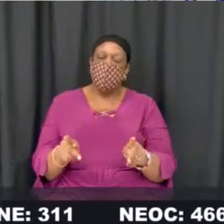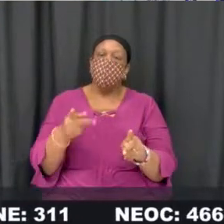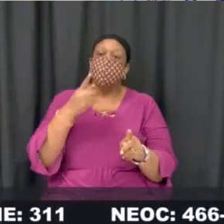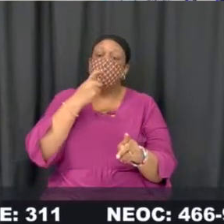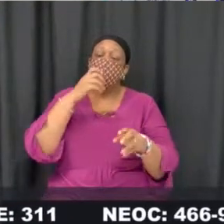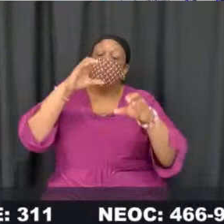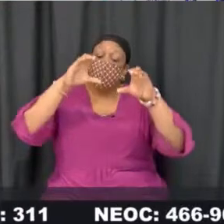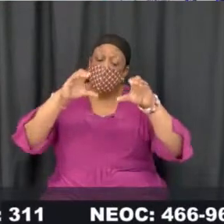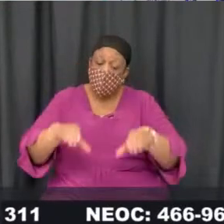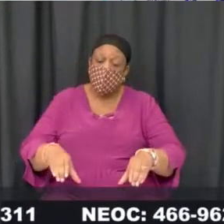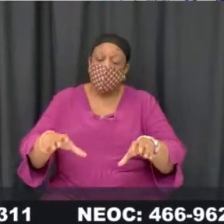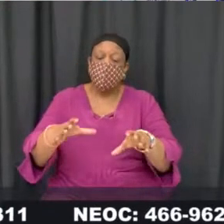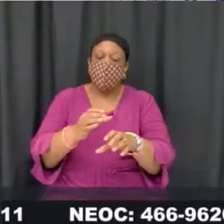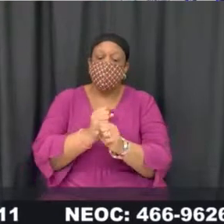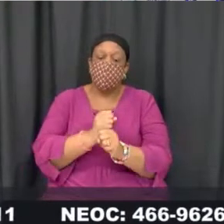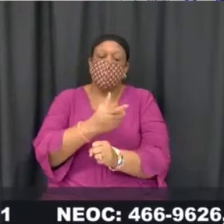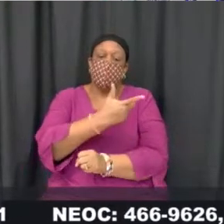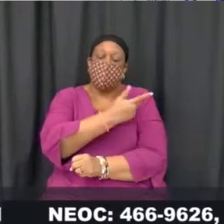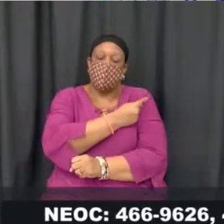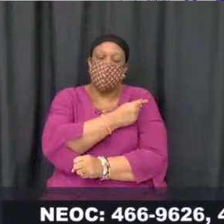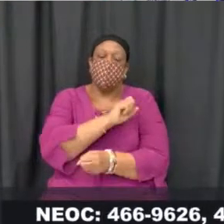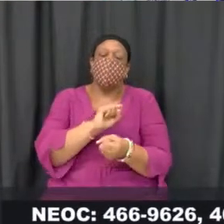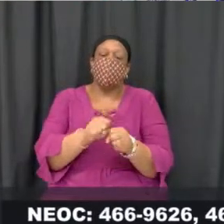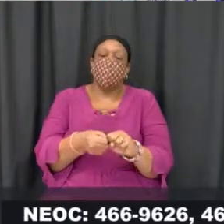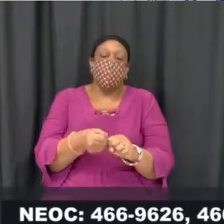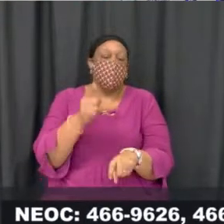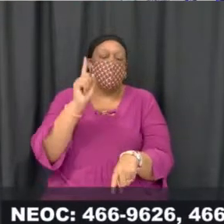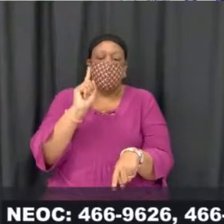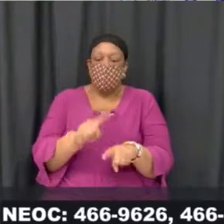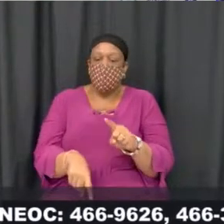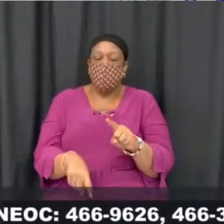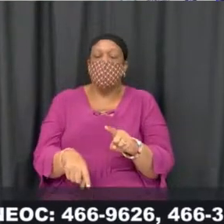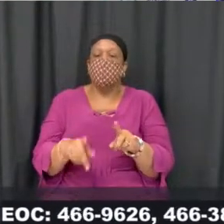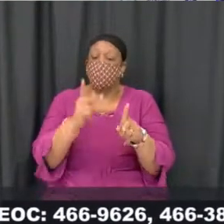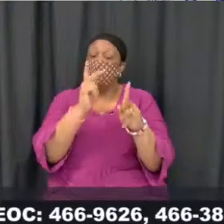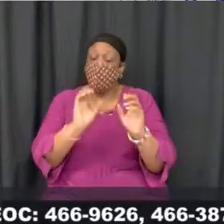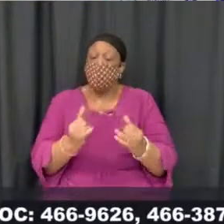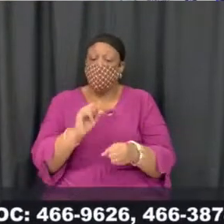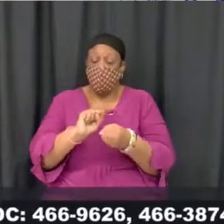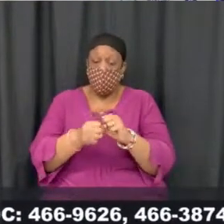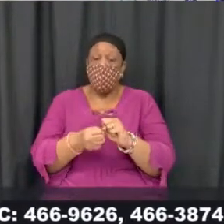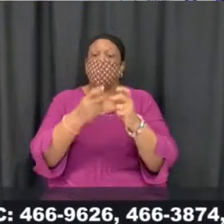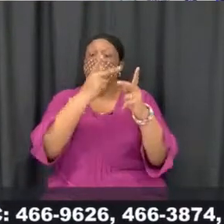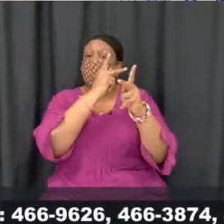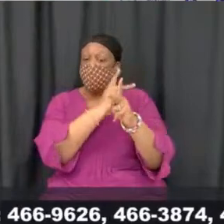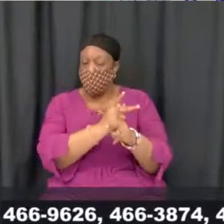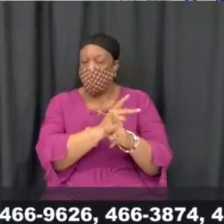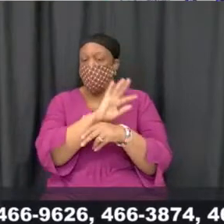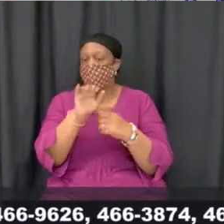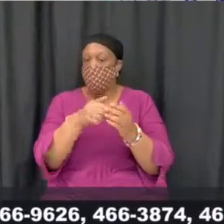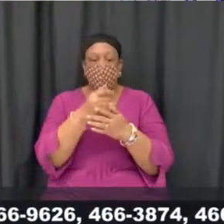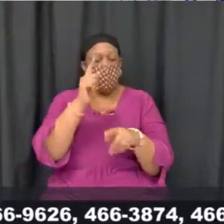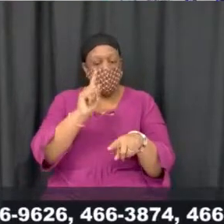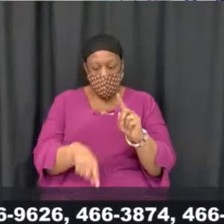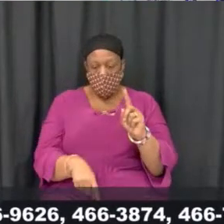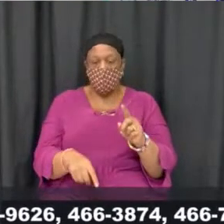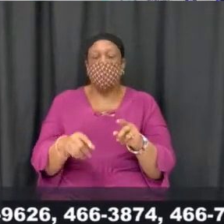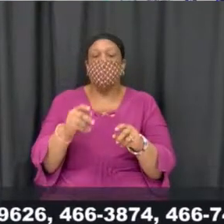so that we can protect those who cannot be vaccinated. And those who cannot be vaccinated